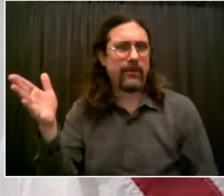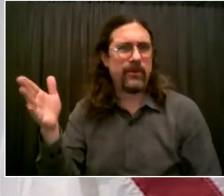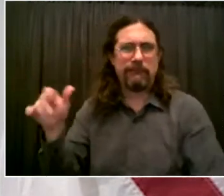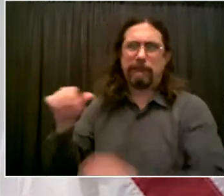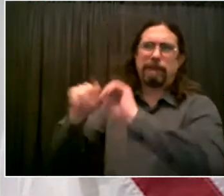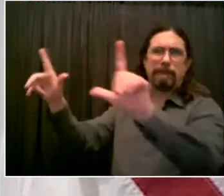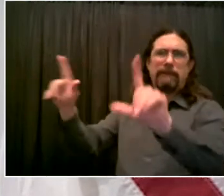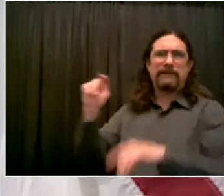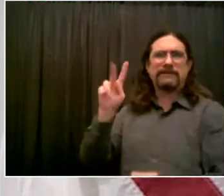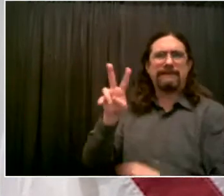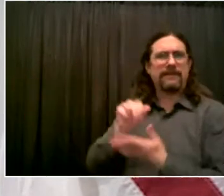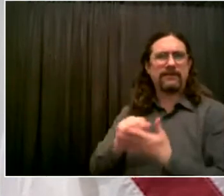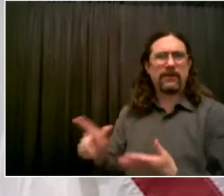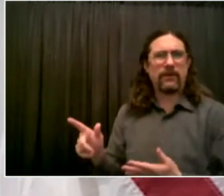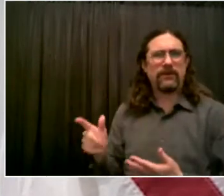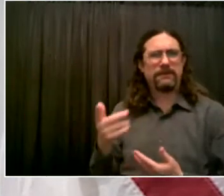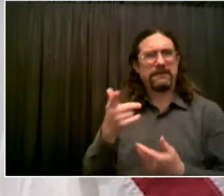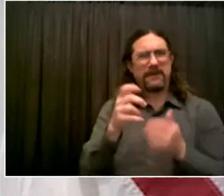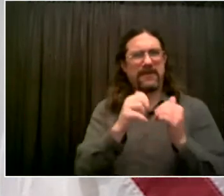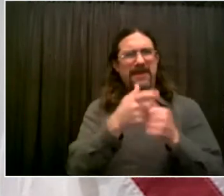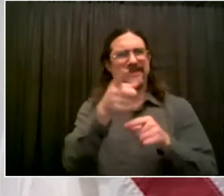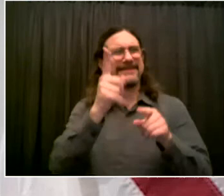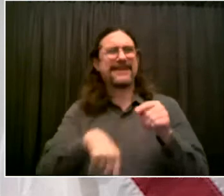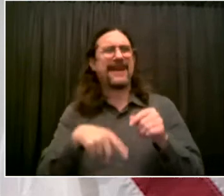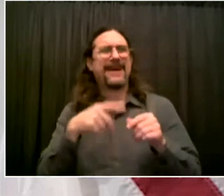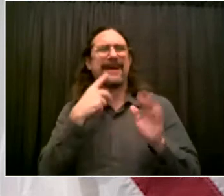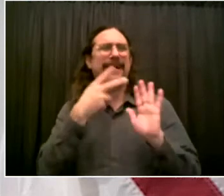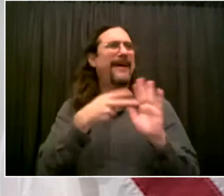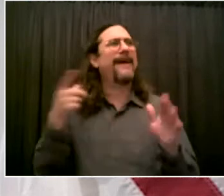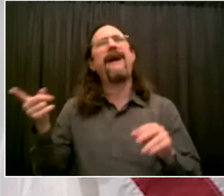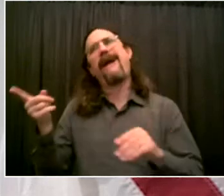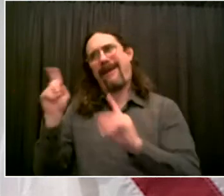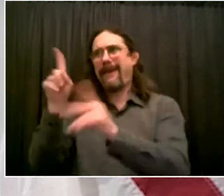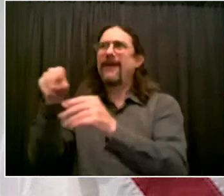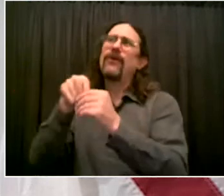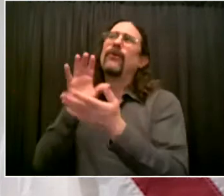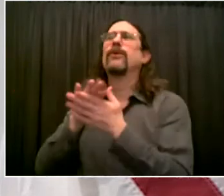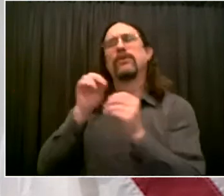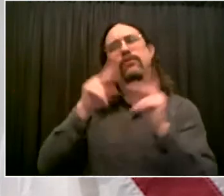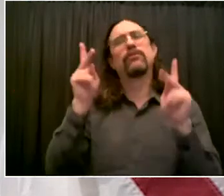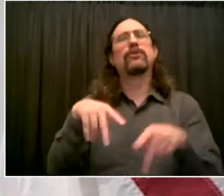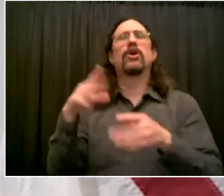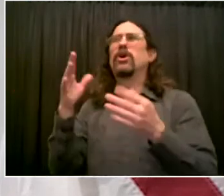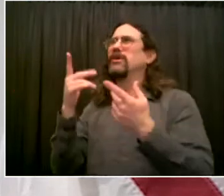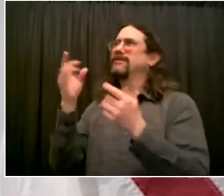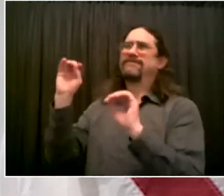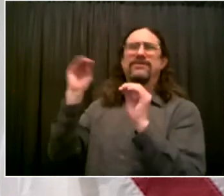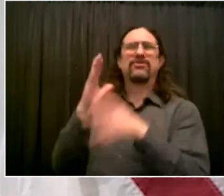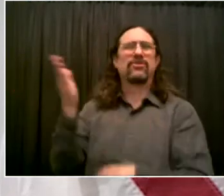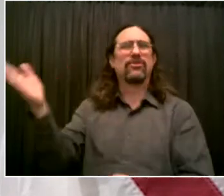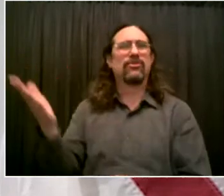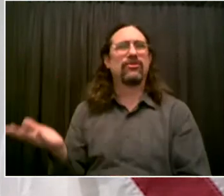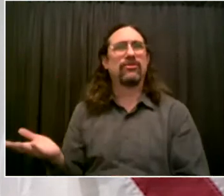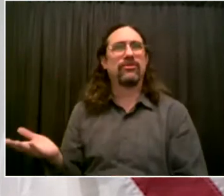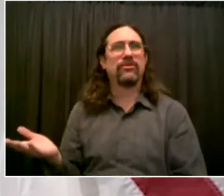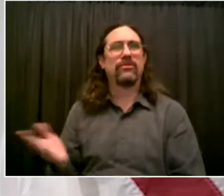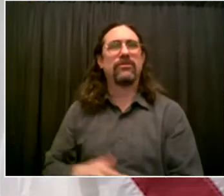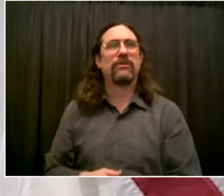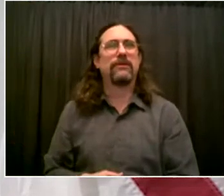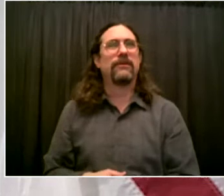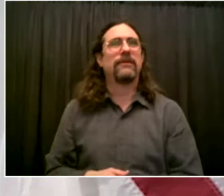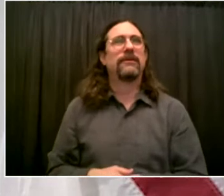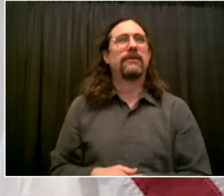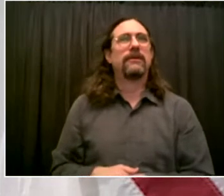vast majority of kids are getting a lot of in-person instruction when they're in school, if not exclusively